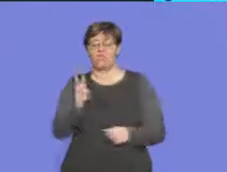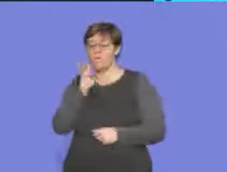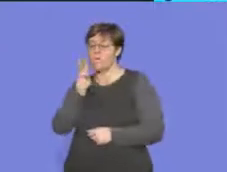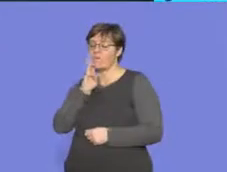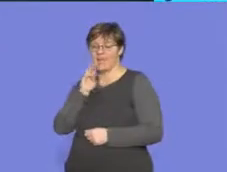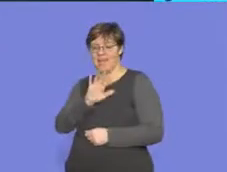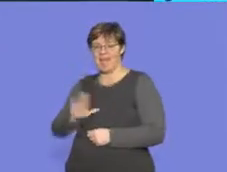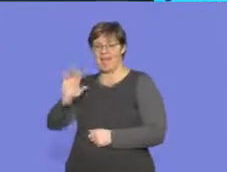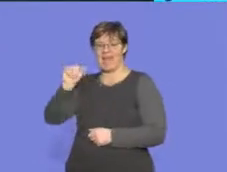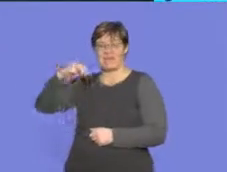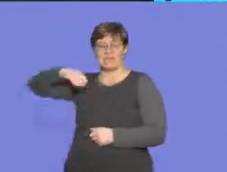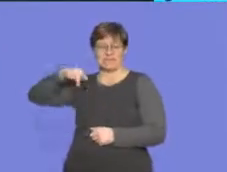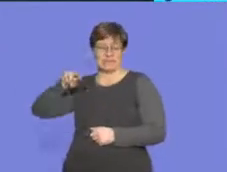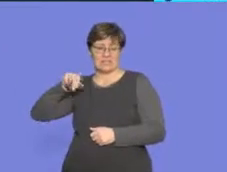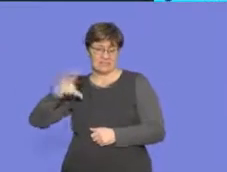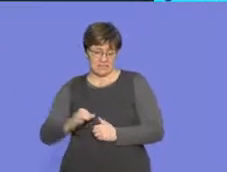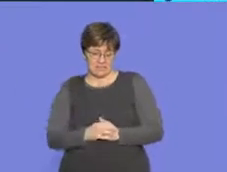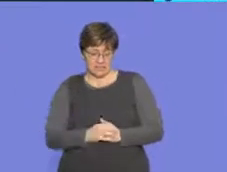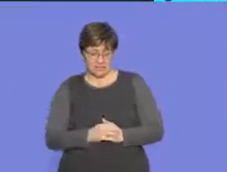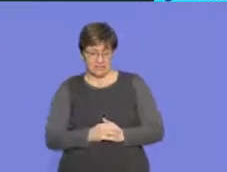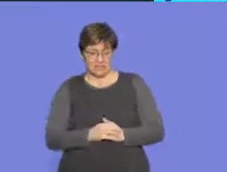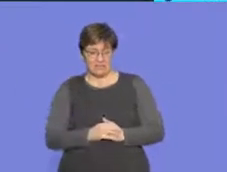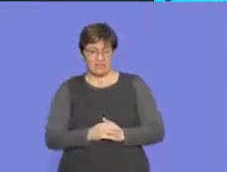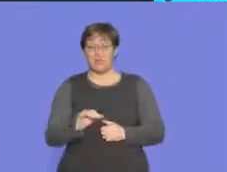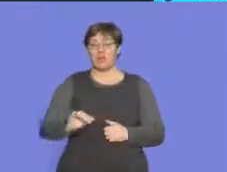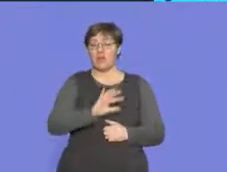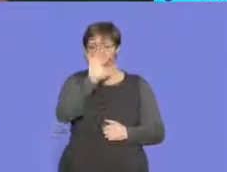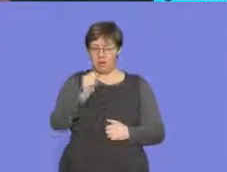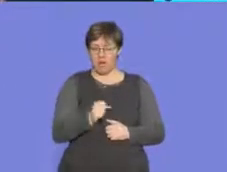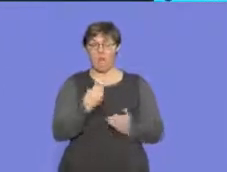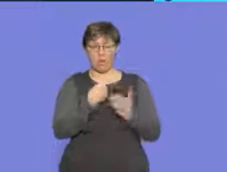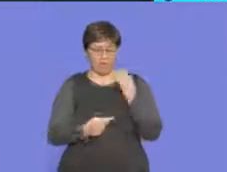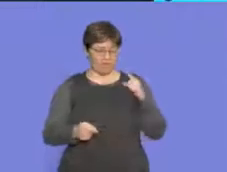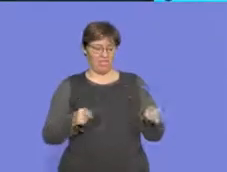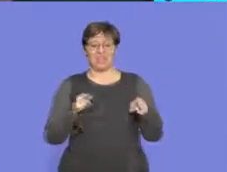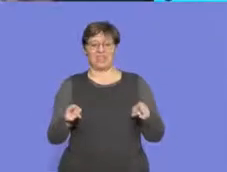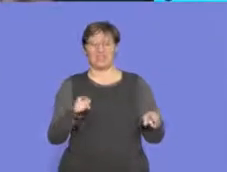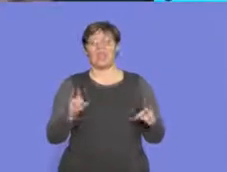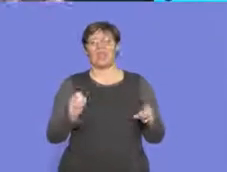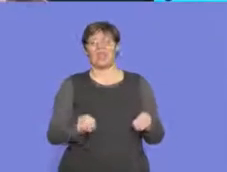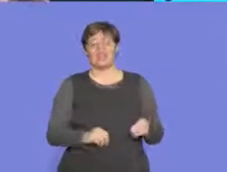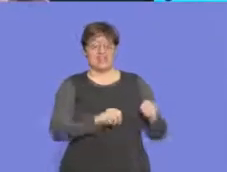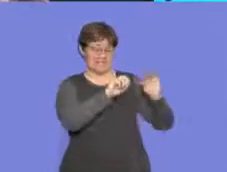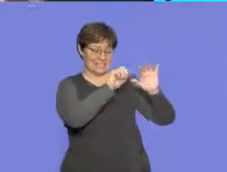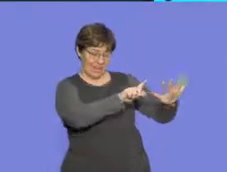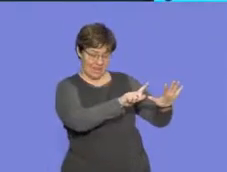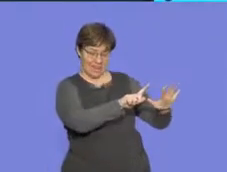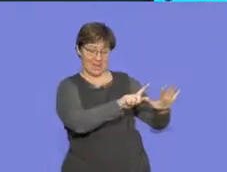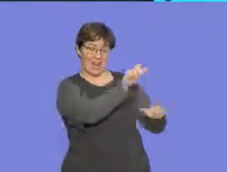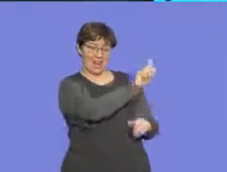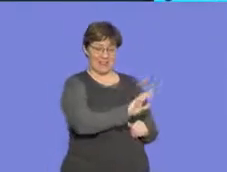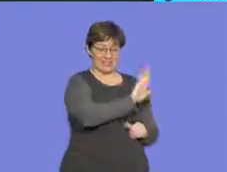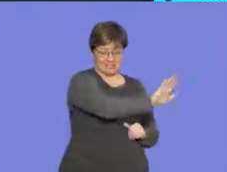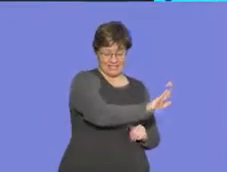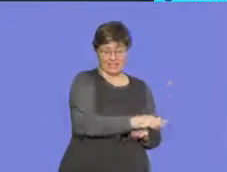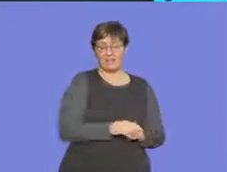biomes in water. So broadly speaking, in South Africa, we have terrestrial biomes, and there are 7 biomes that we're going to look at. And in terms